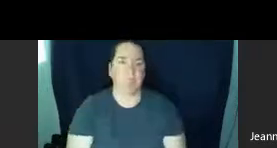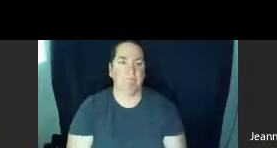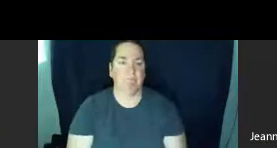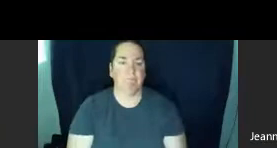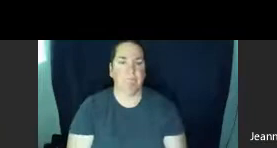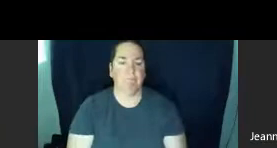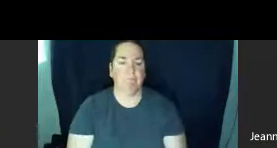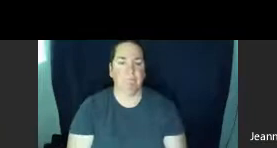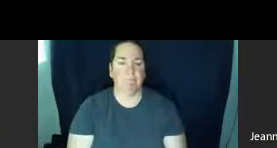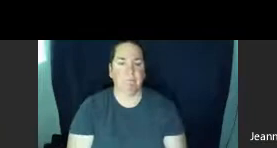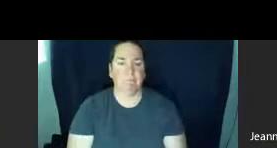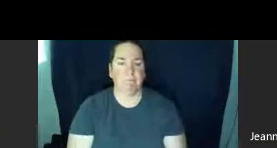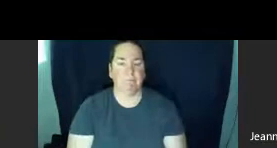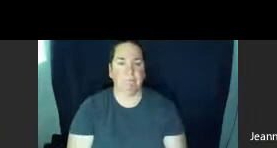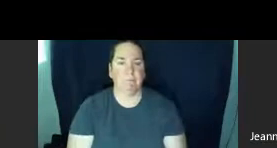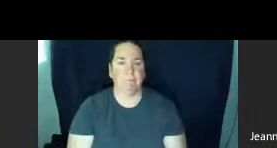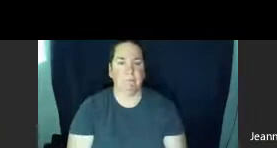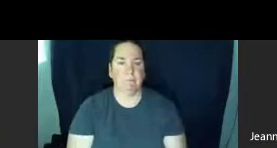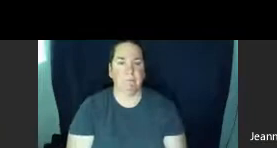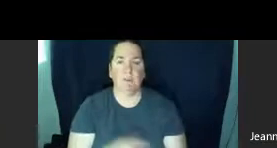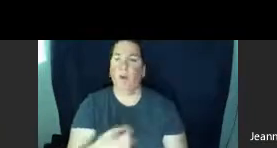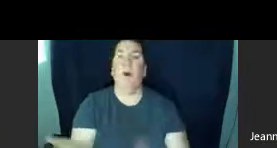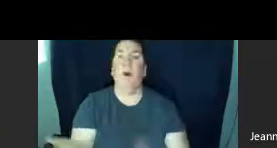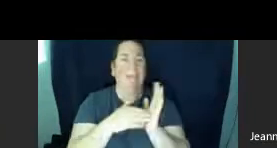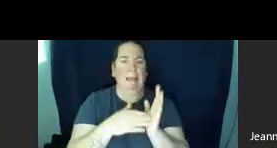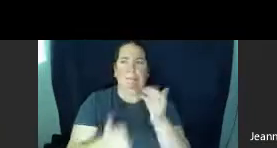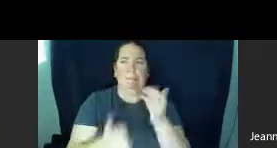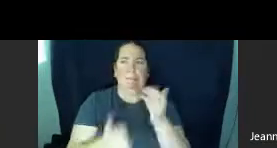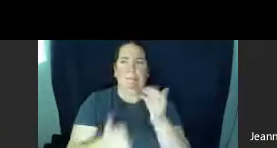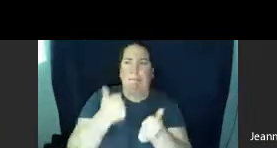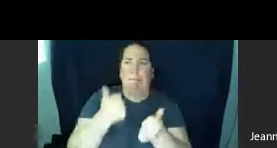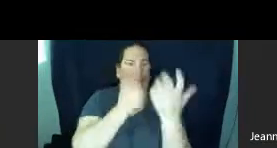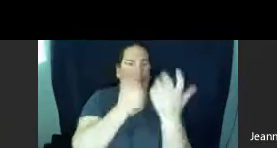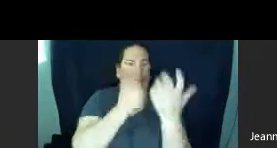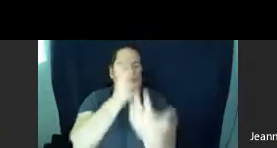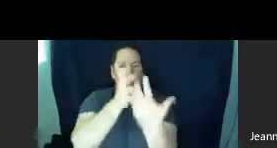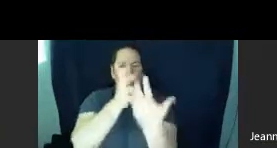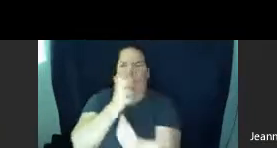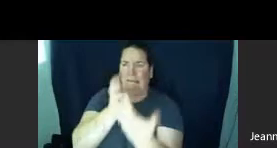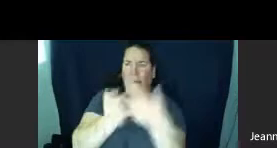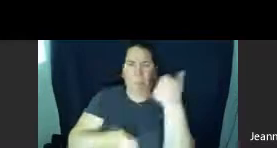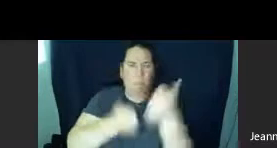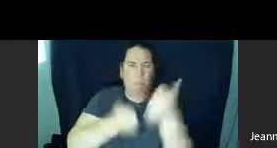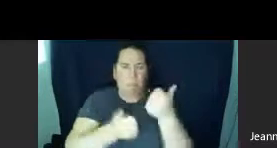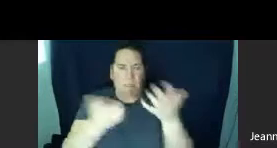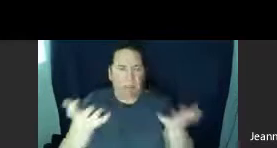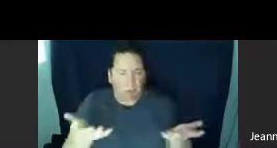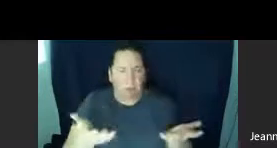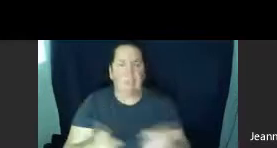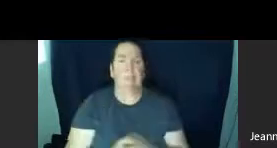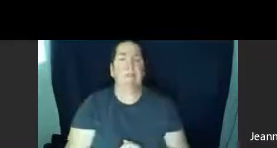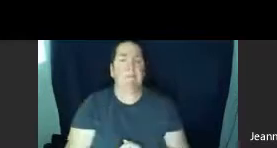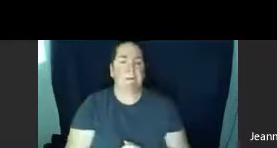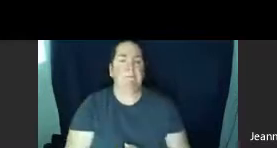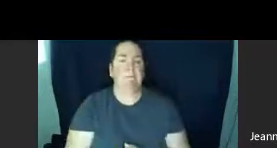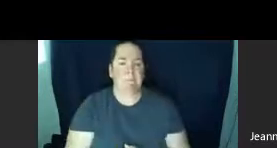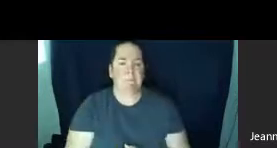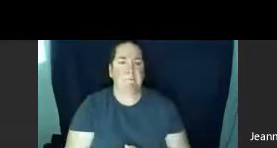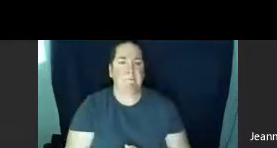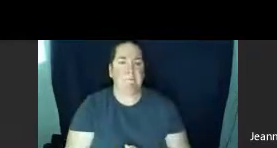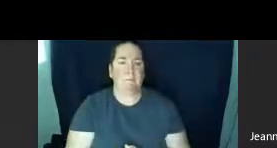And so just wanted to go back to this again of how do you choose the most appropriate treatment? Because I'm going to go into a bit of detail on, the three